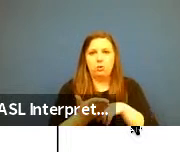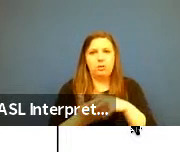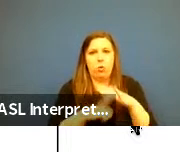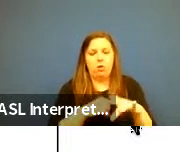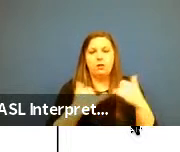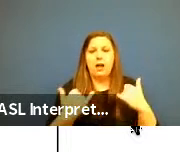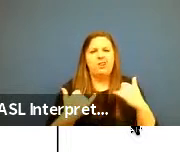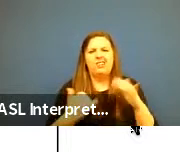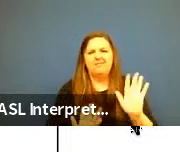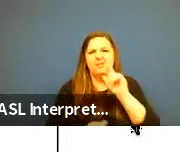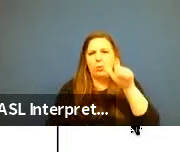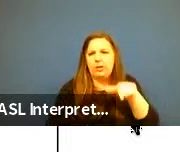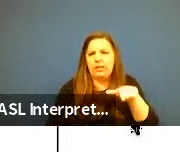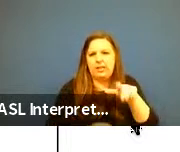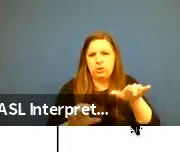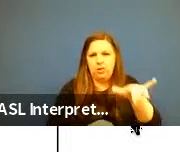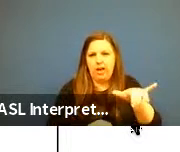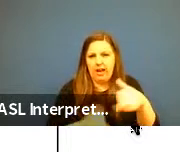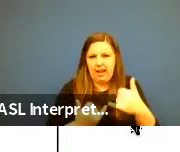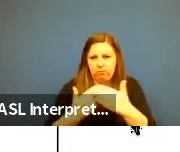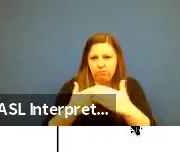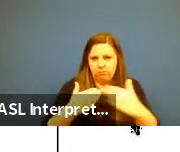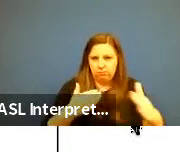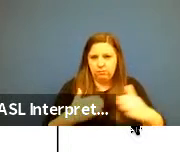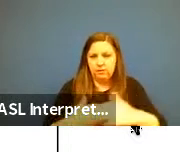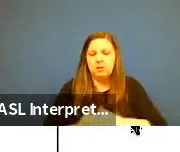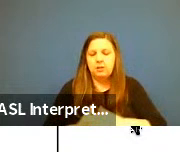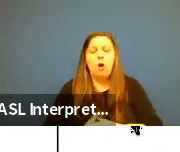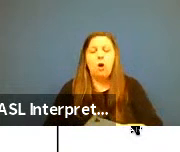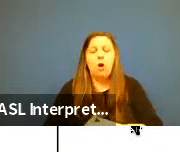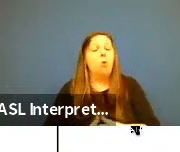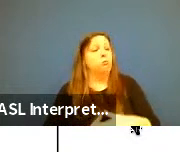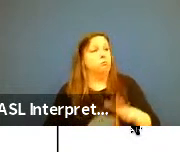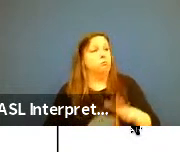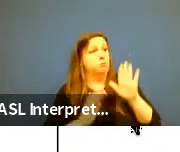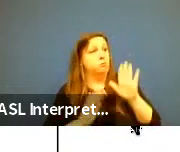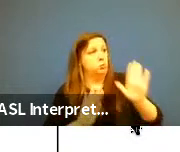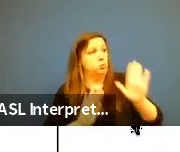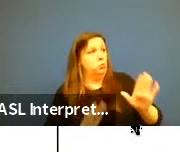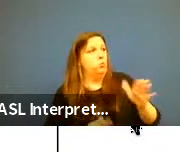don't need to do that anymore. Oh, great. Thank you.